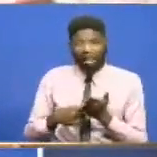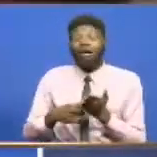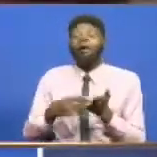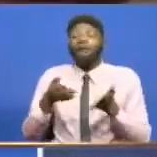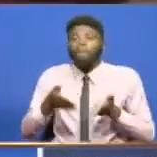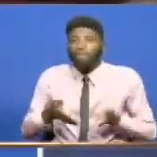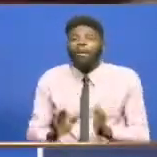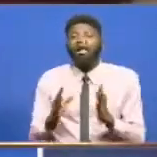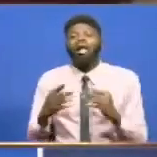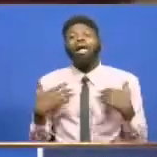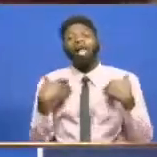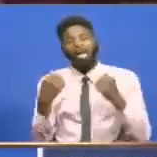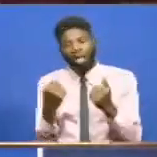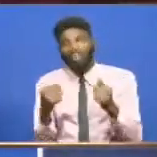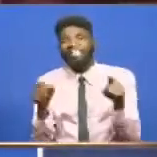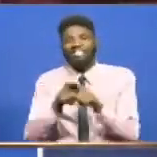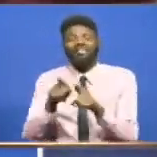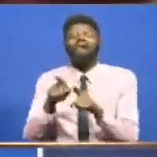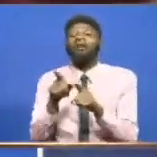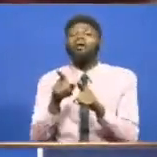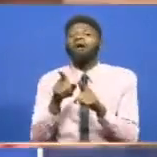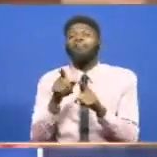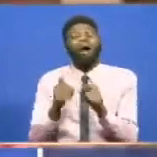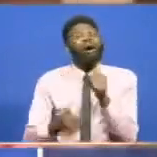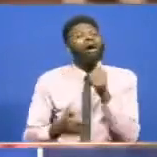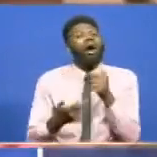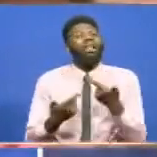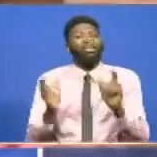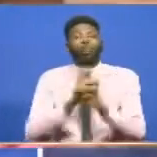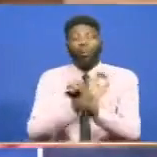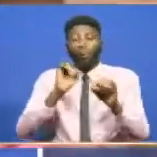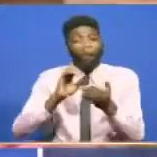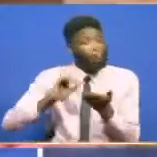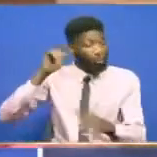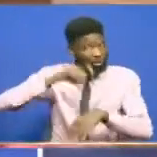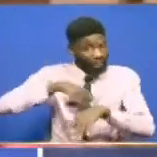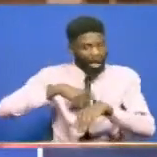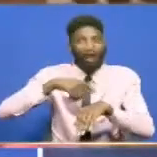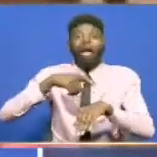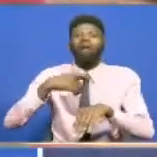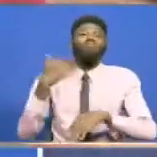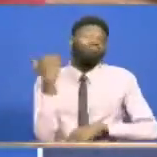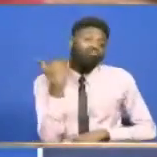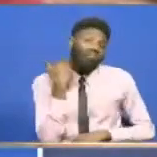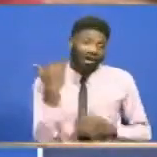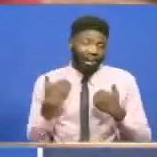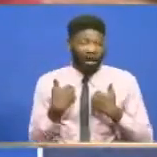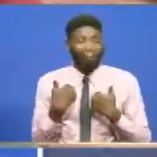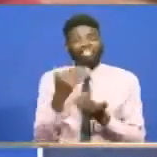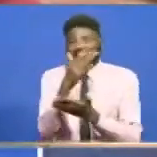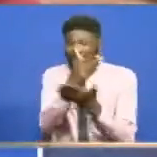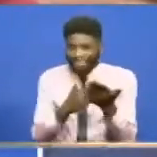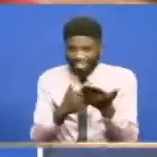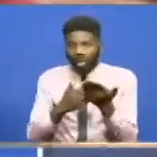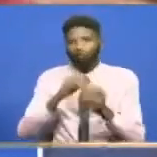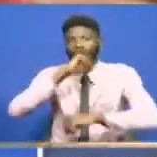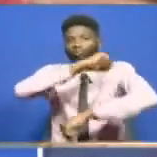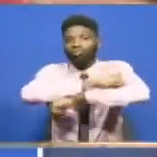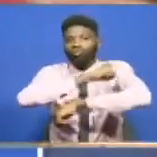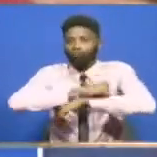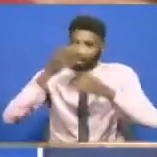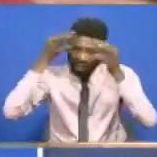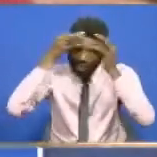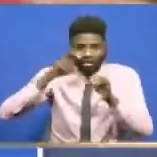and girls facing difficulties, especially during their menstrual cycle, with some opting to drop out of school. Kuna changamoto ingine kama ni hizi